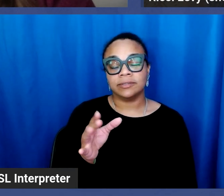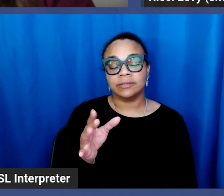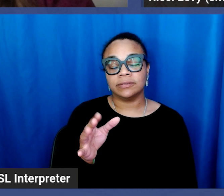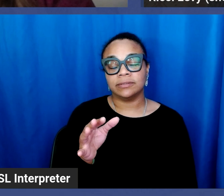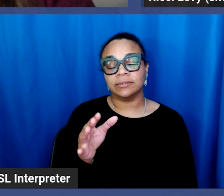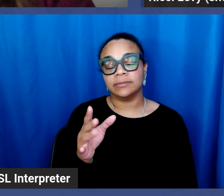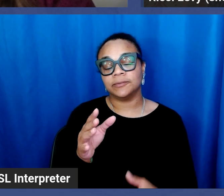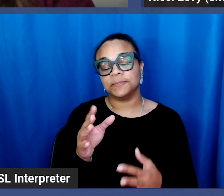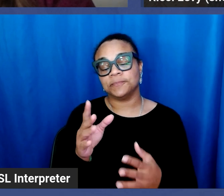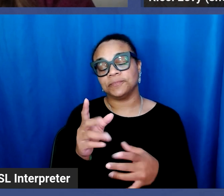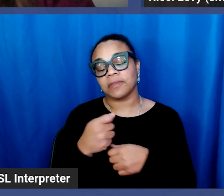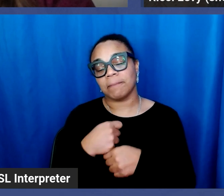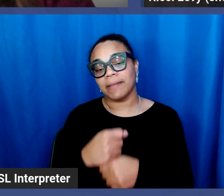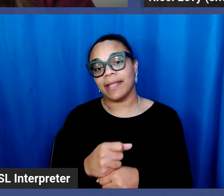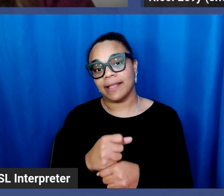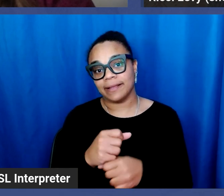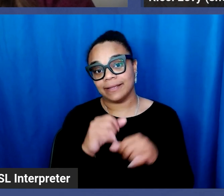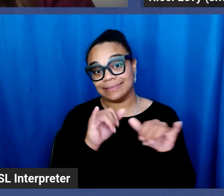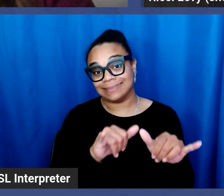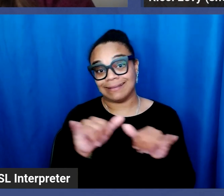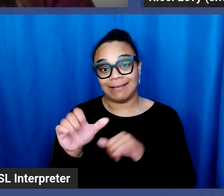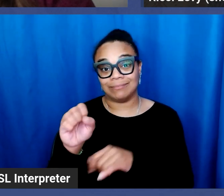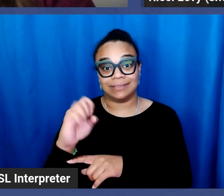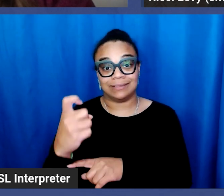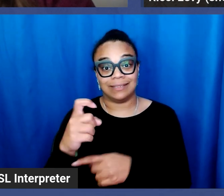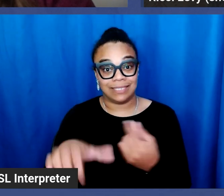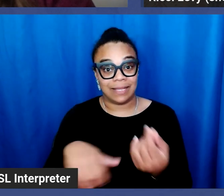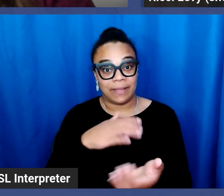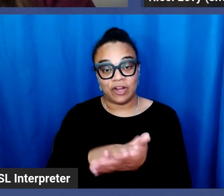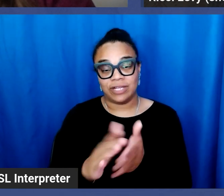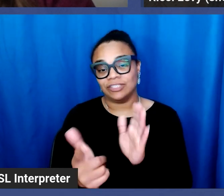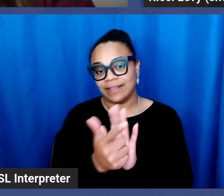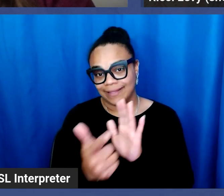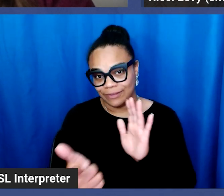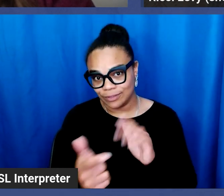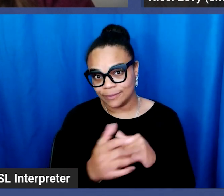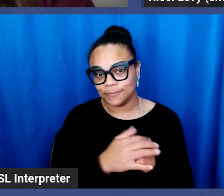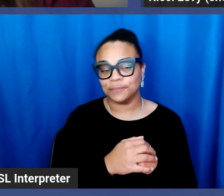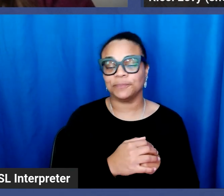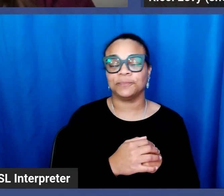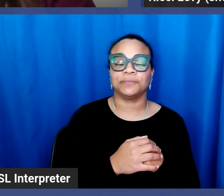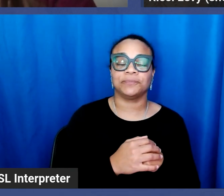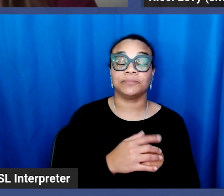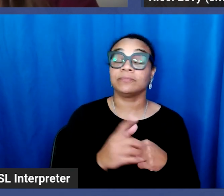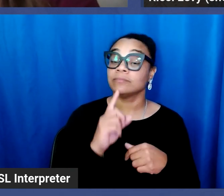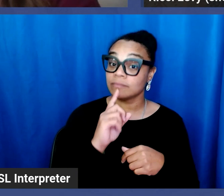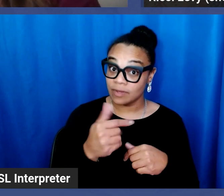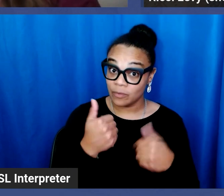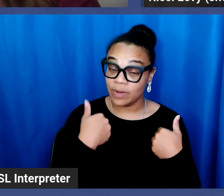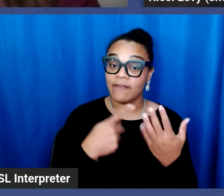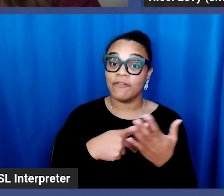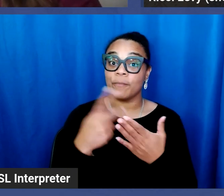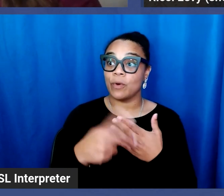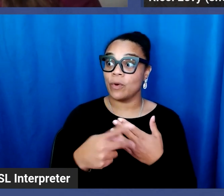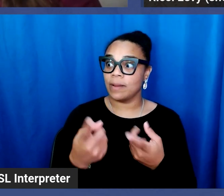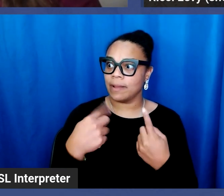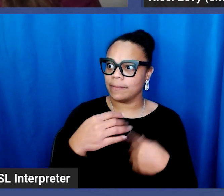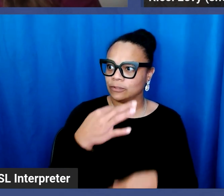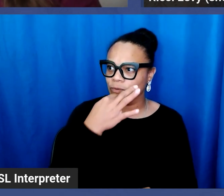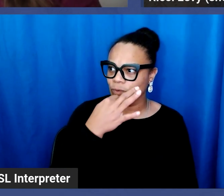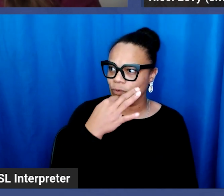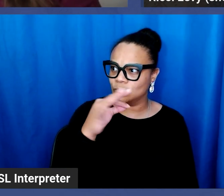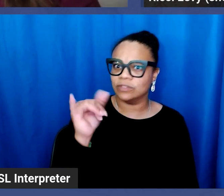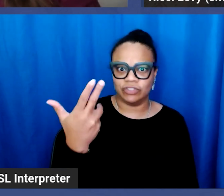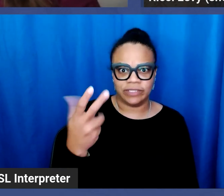same-sex marriage no longer legal. As a matter of fact, we have a program coming up